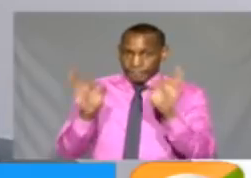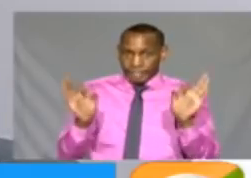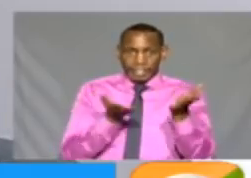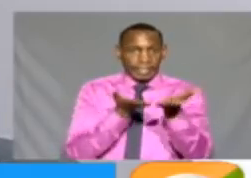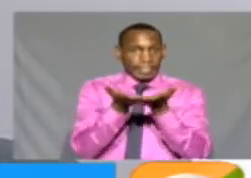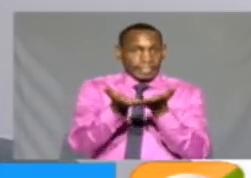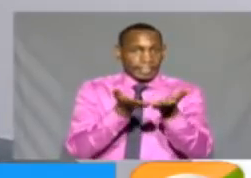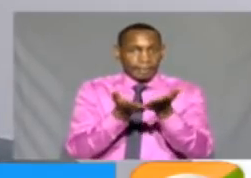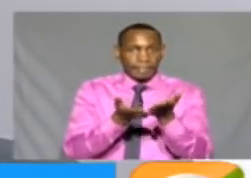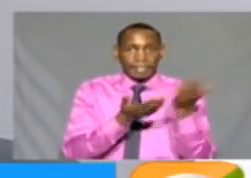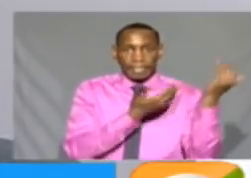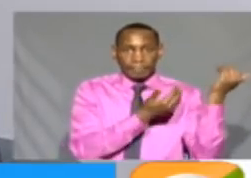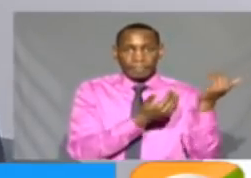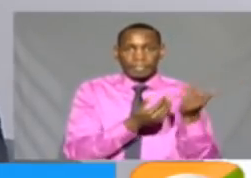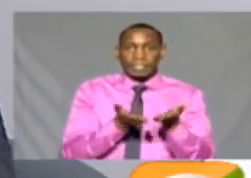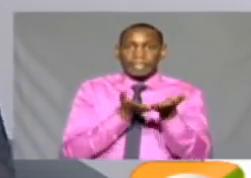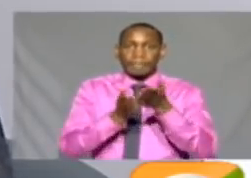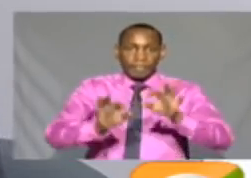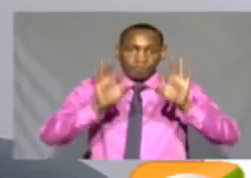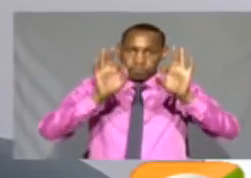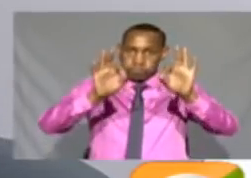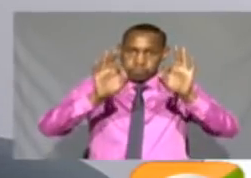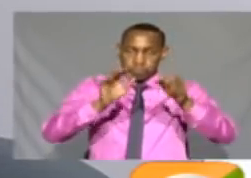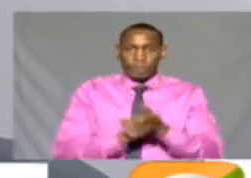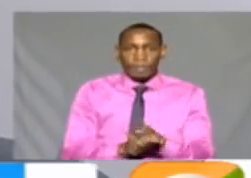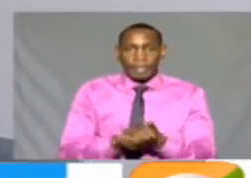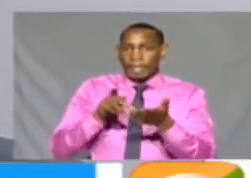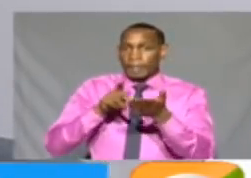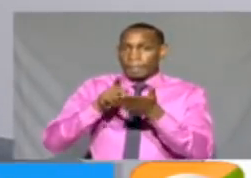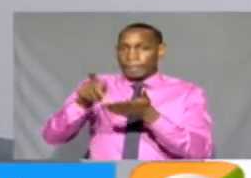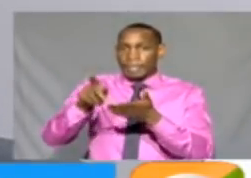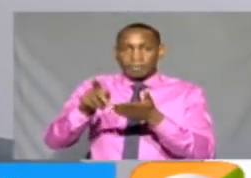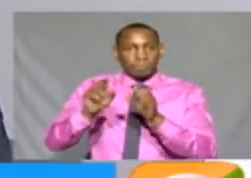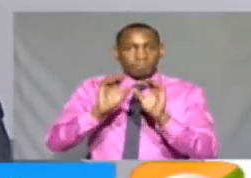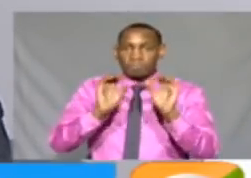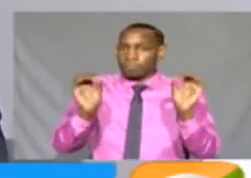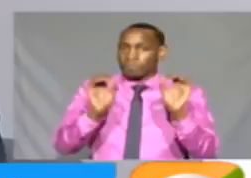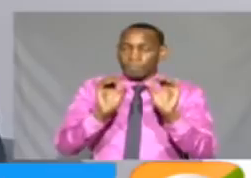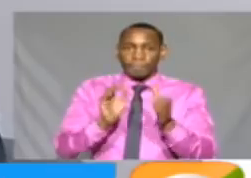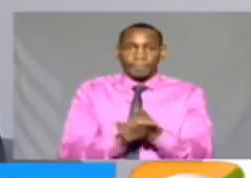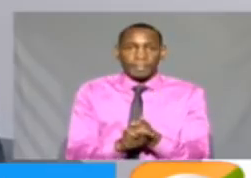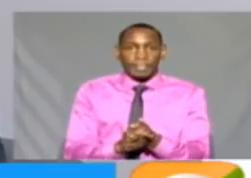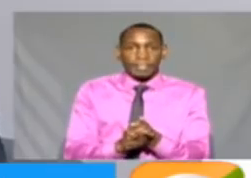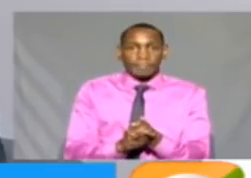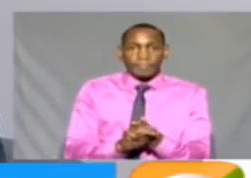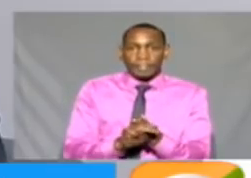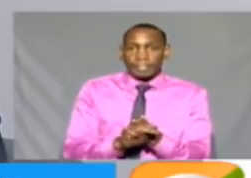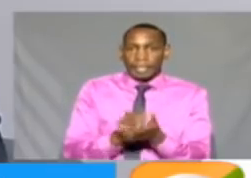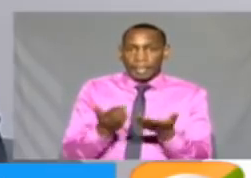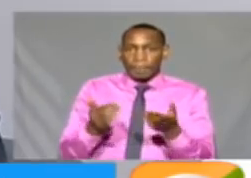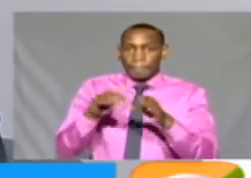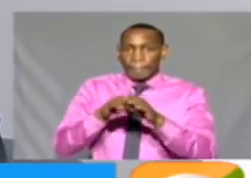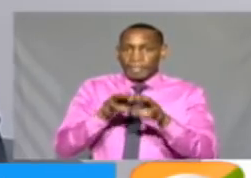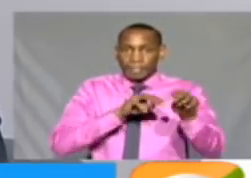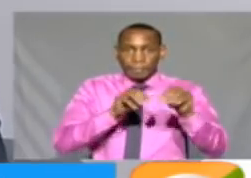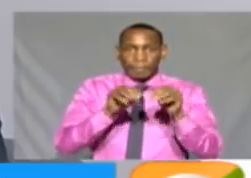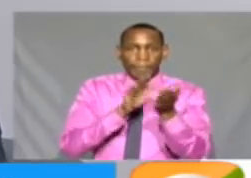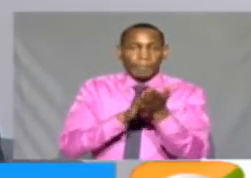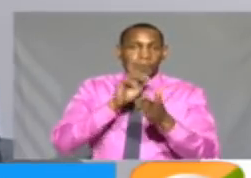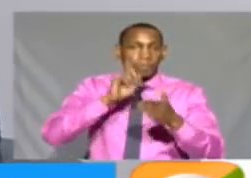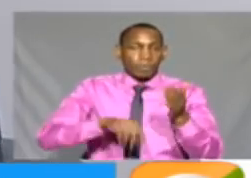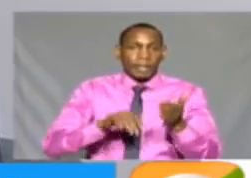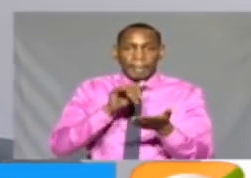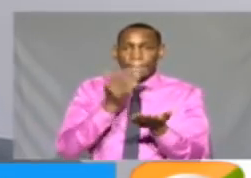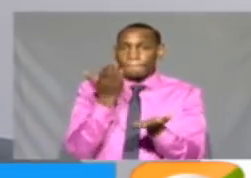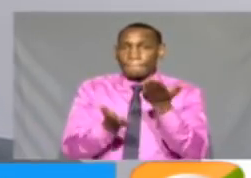We're expecting first-class service. We're not paying a first-class ticket. So what some of the members of the management proposed is